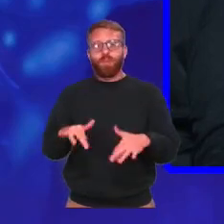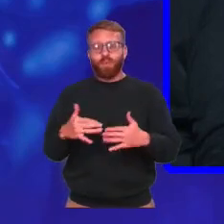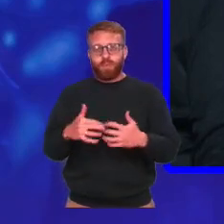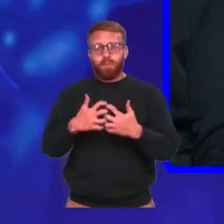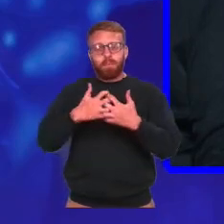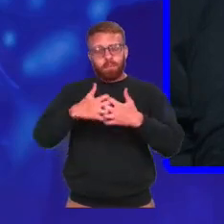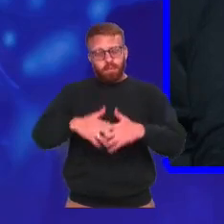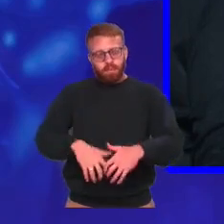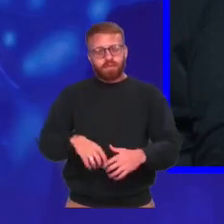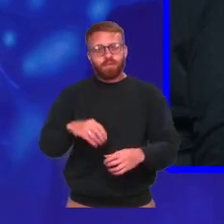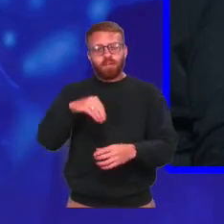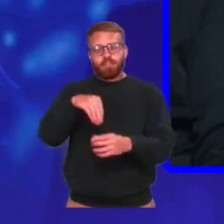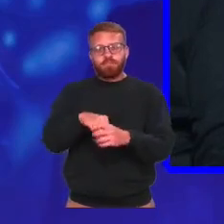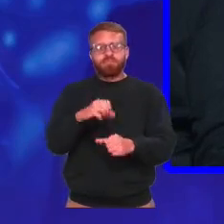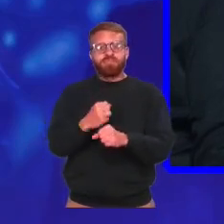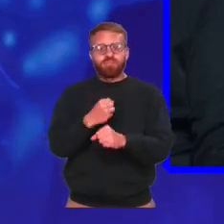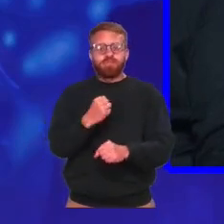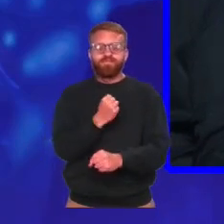super passionate about what they do.